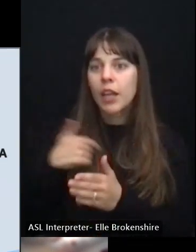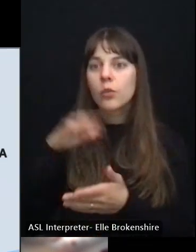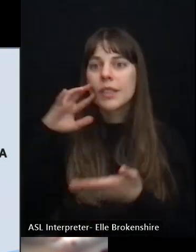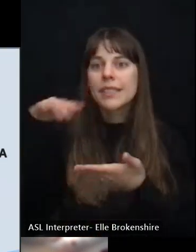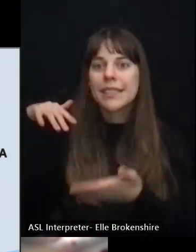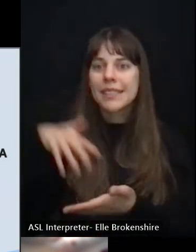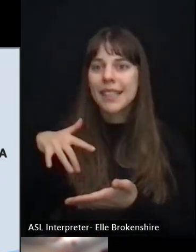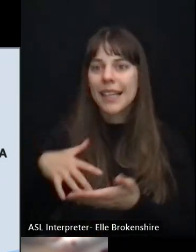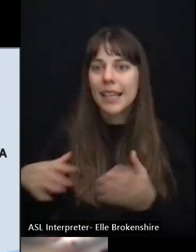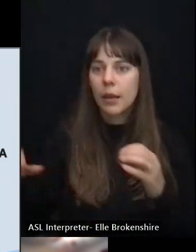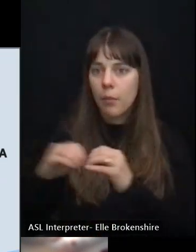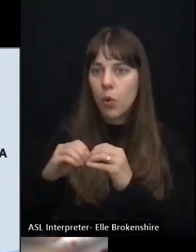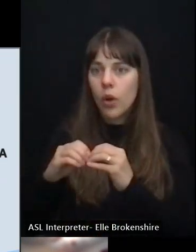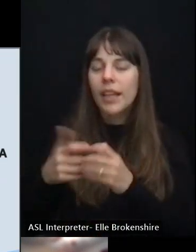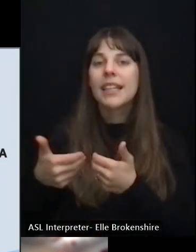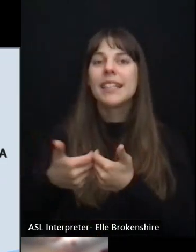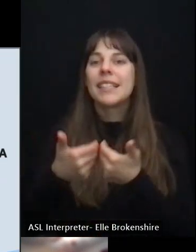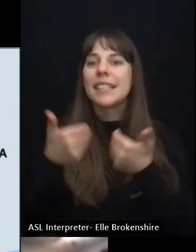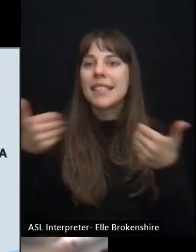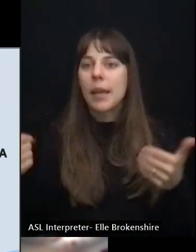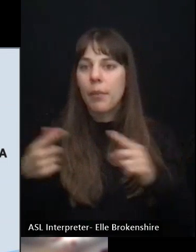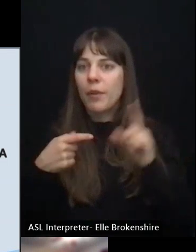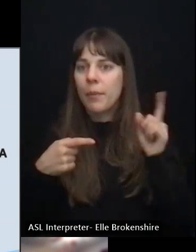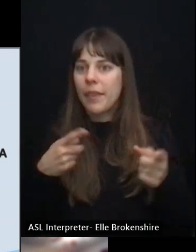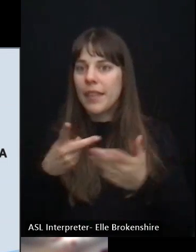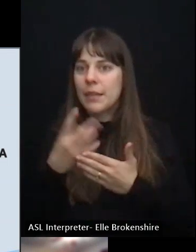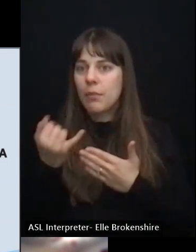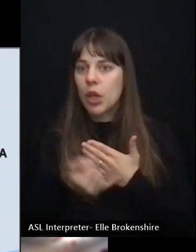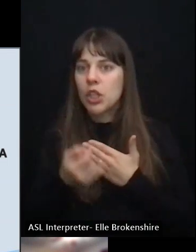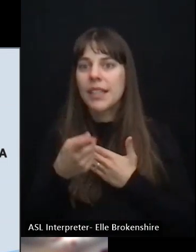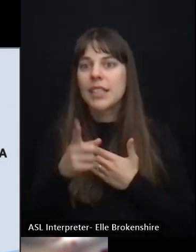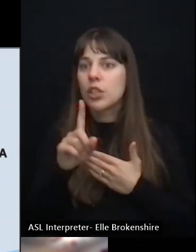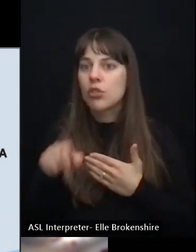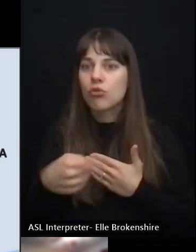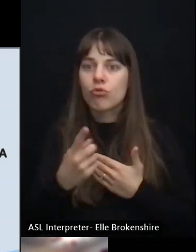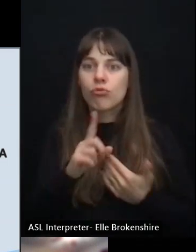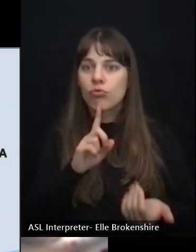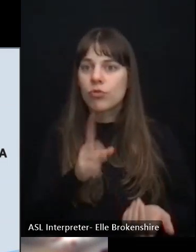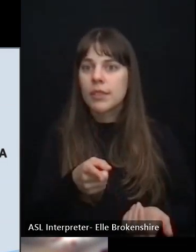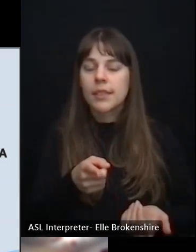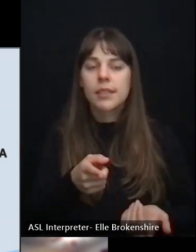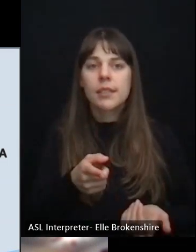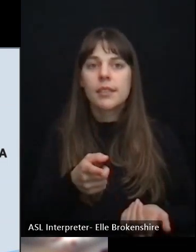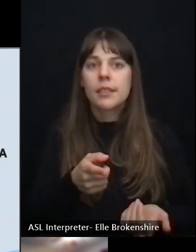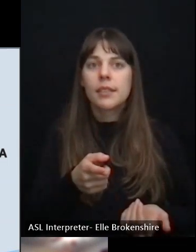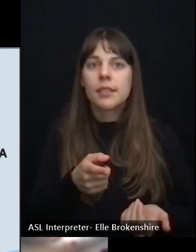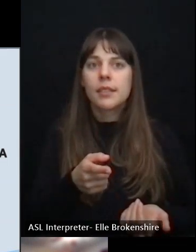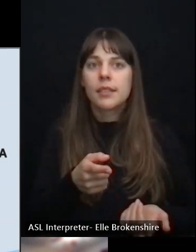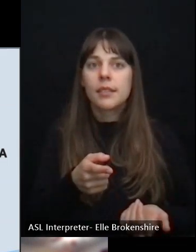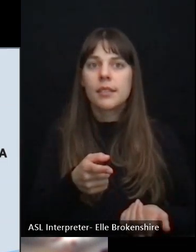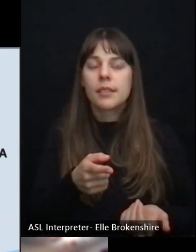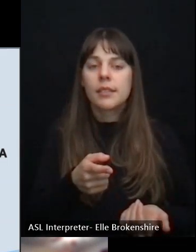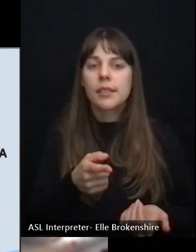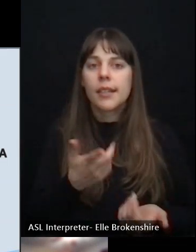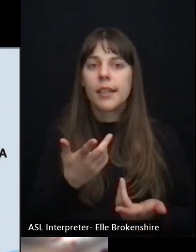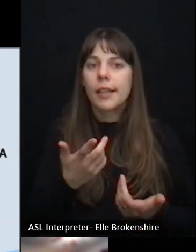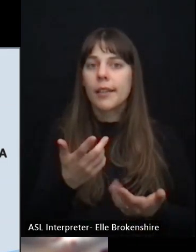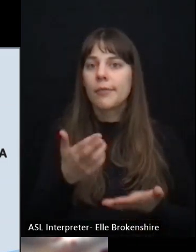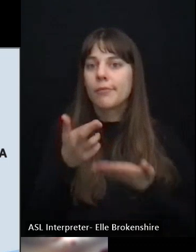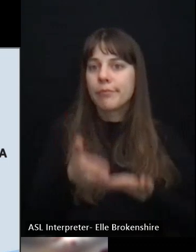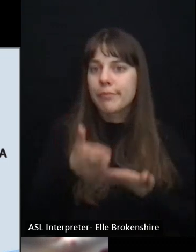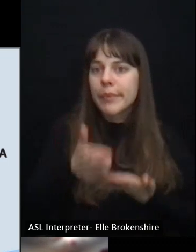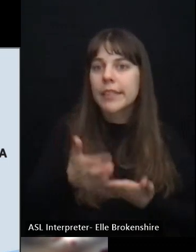separate from this project, right? This project is really just about state of good repair and wanting to make sure that we're